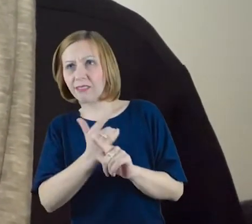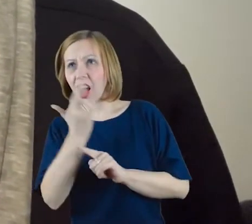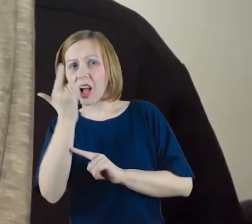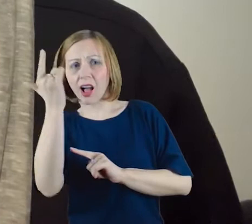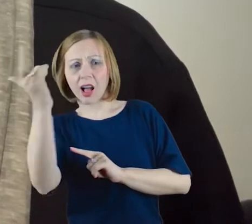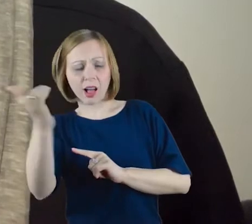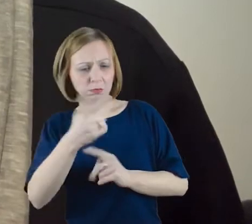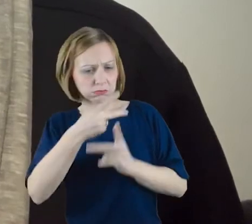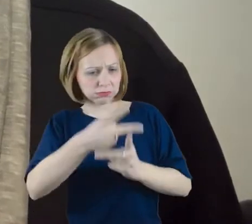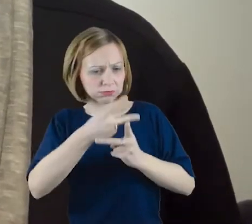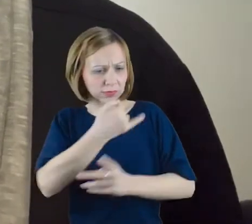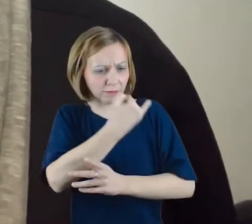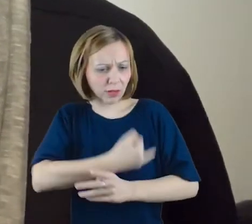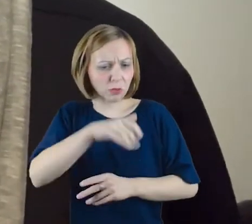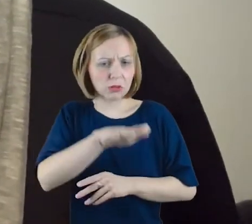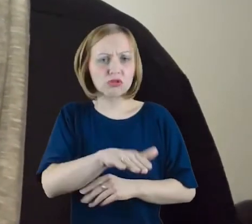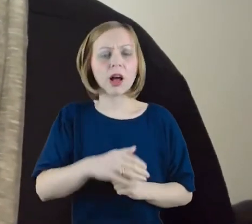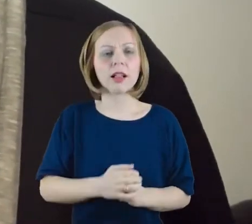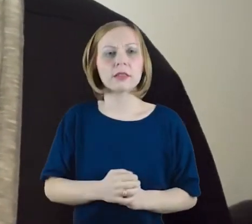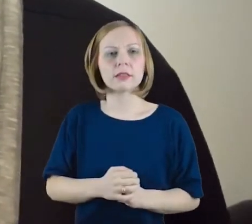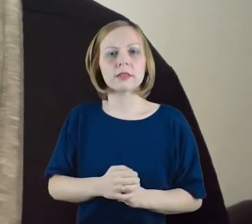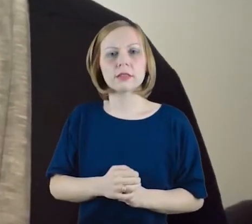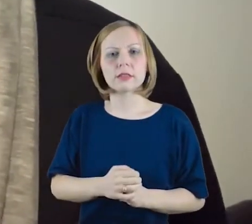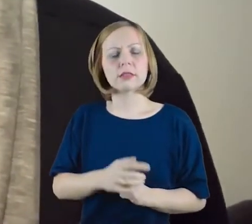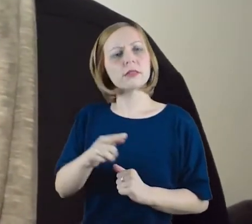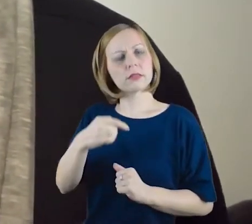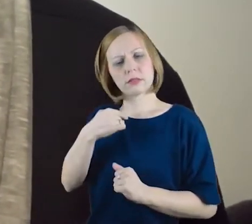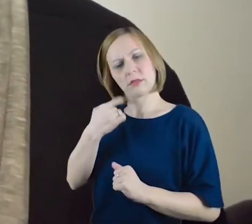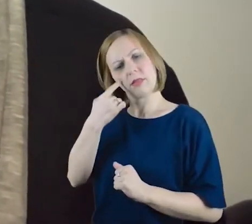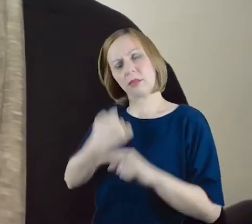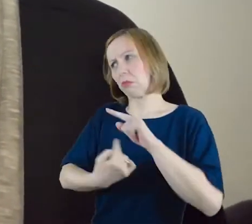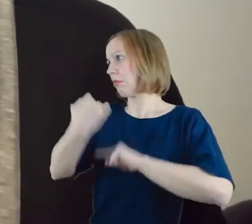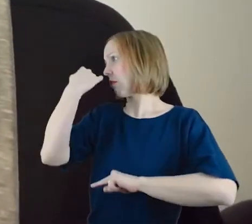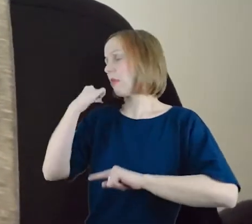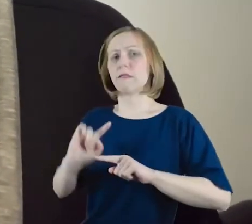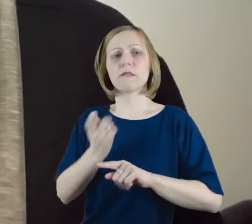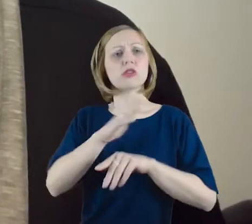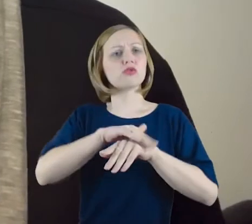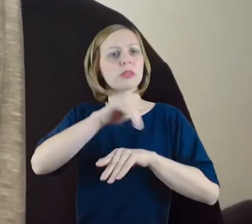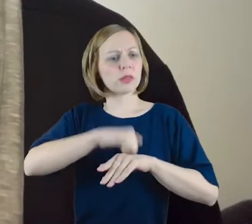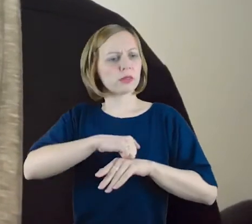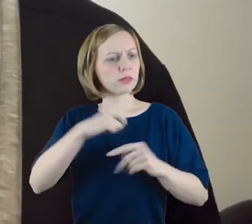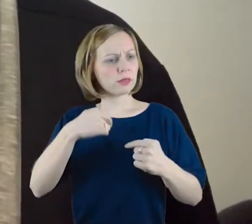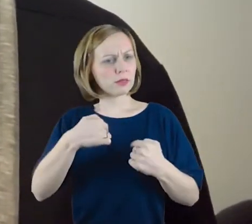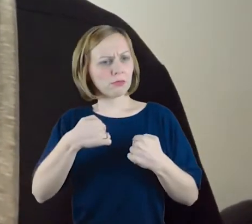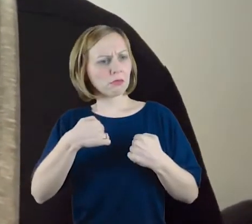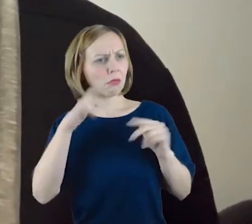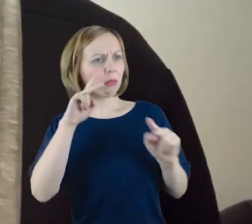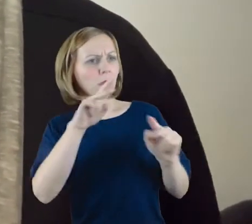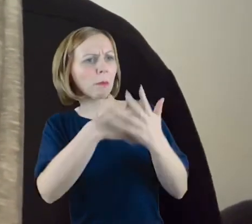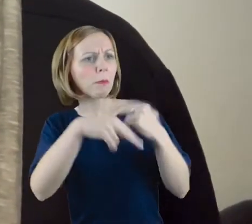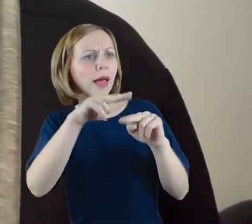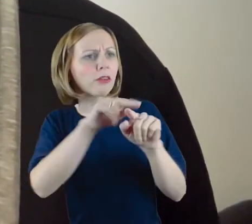child. It isn't difficult to make the connections with the first Christmas, when I see the parents we support, each